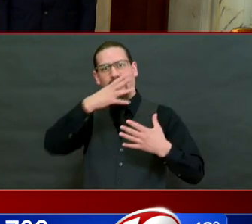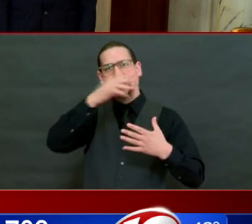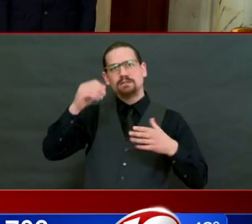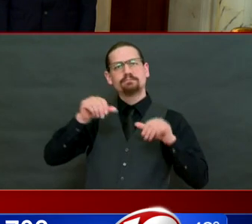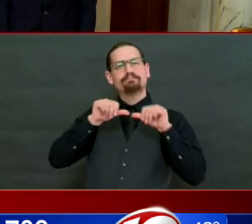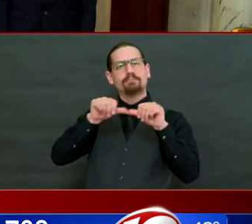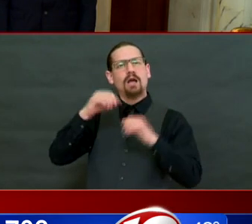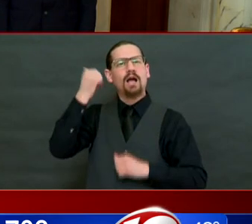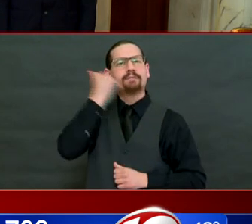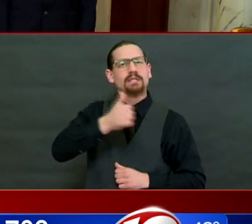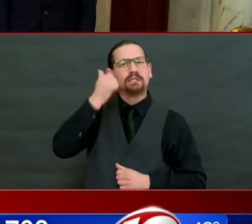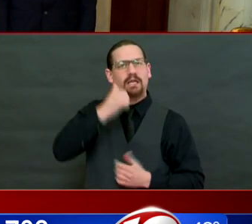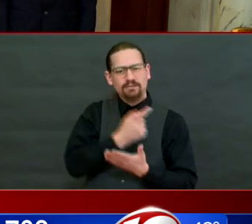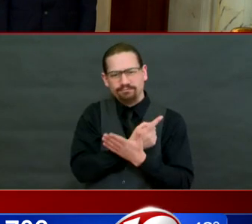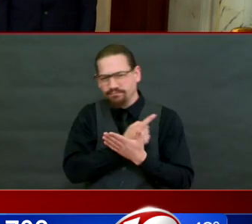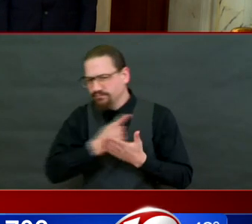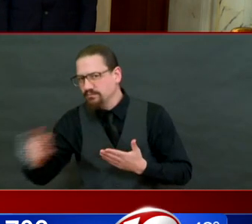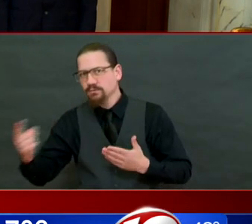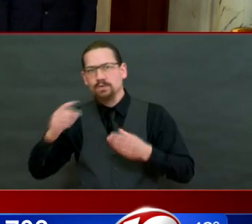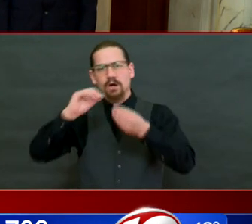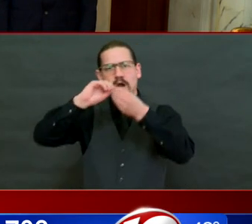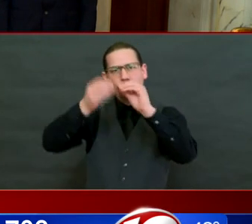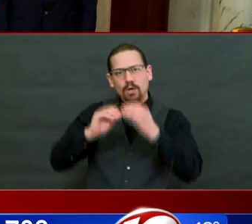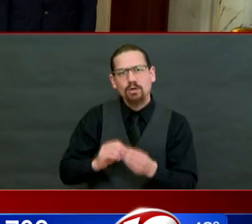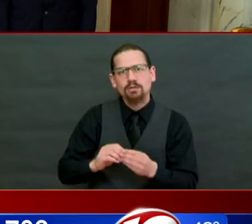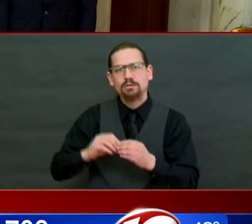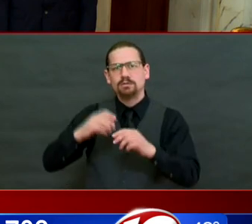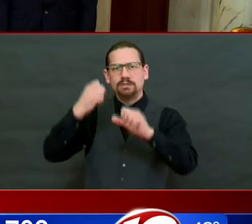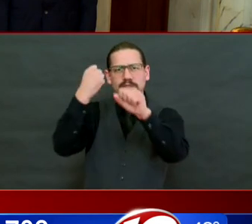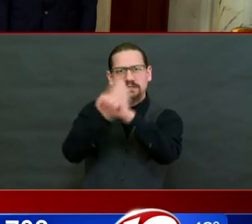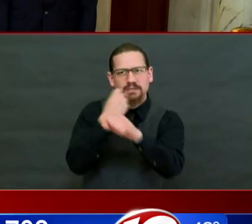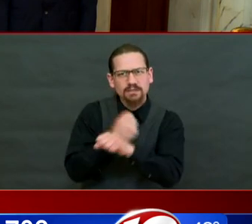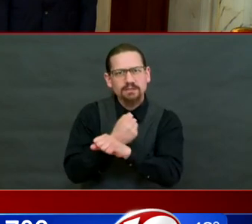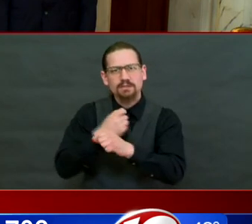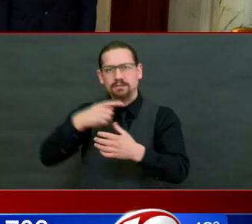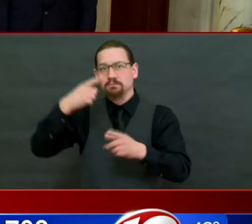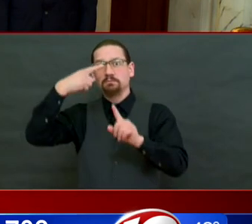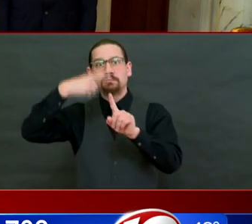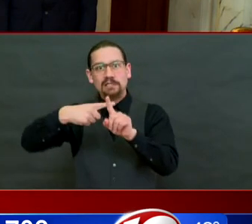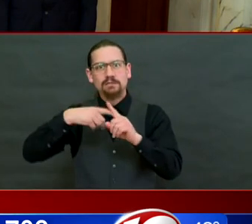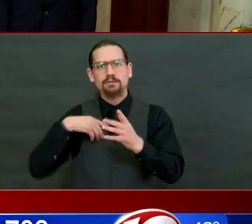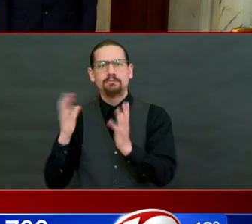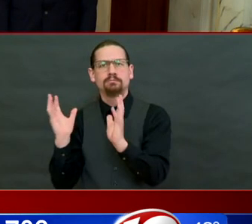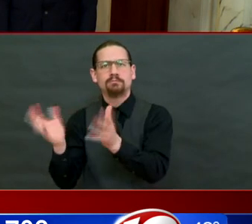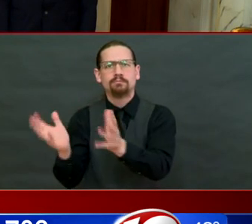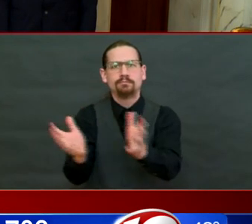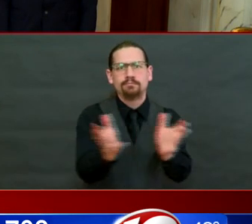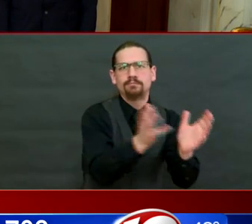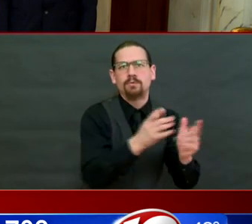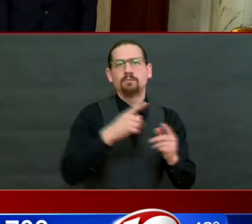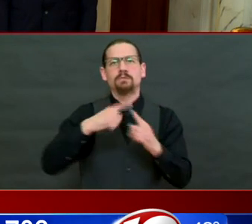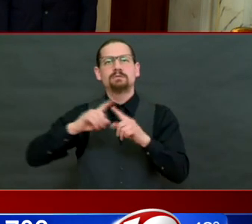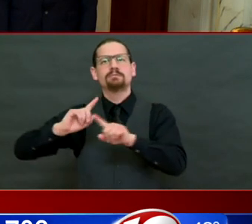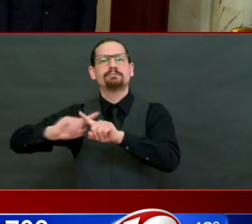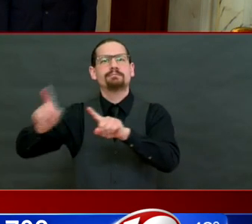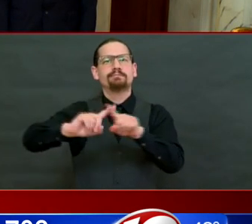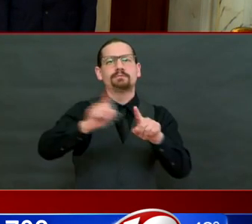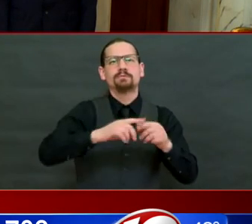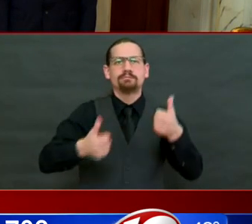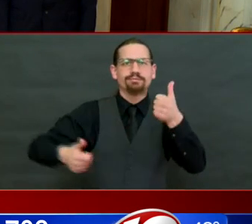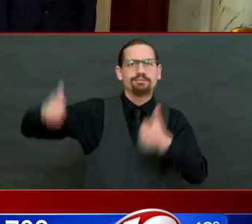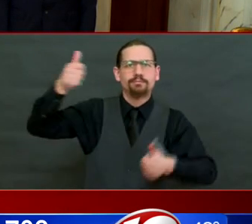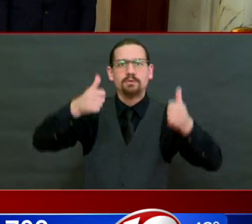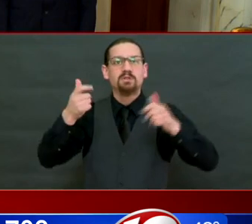public health experts, other governors, the CDC, and gauge where we are along those 6